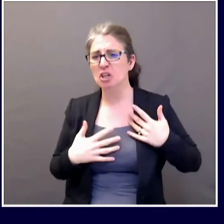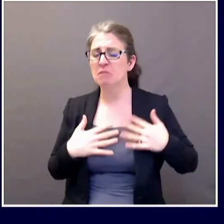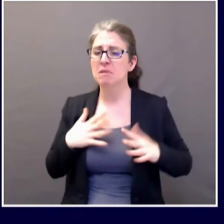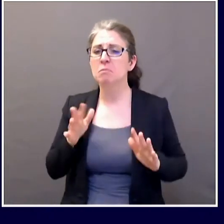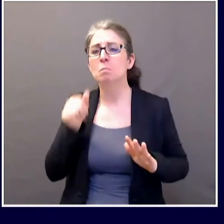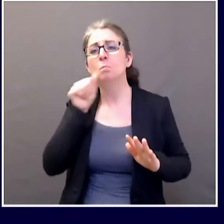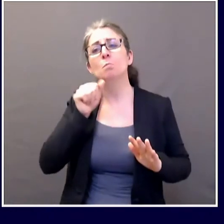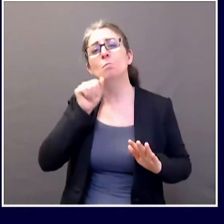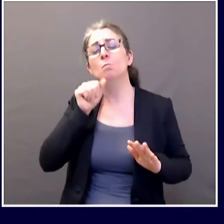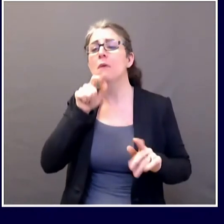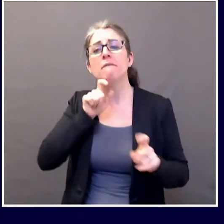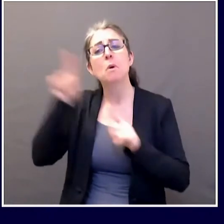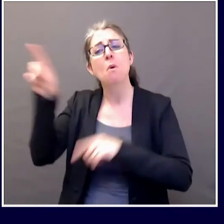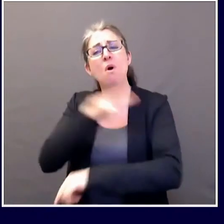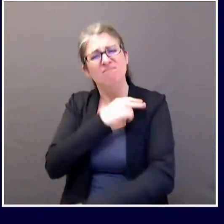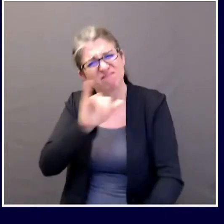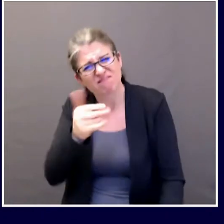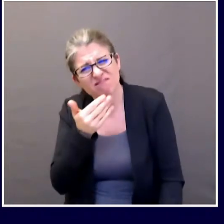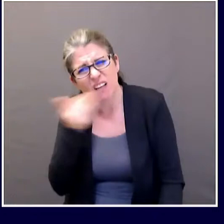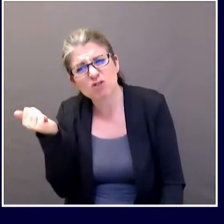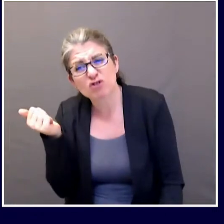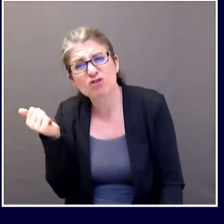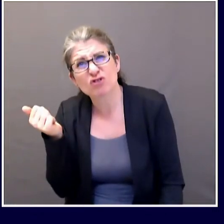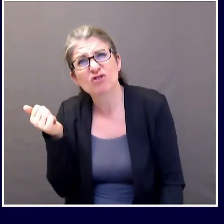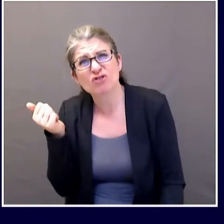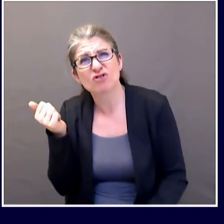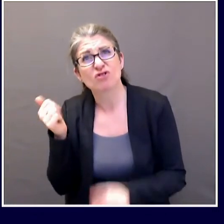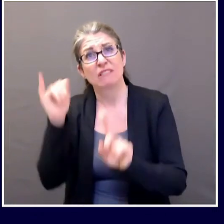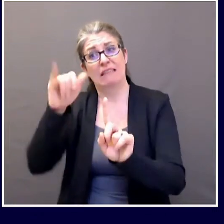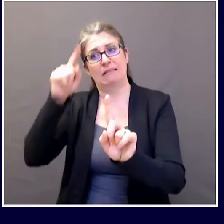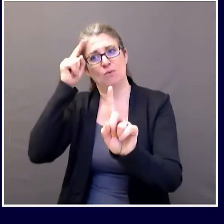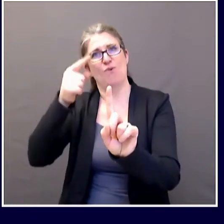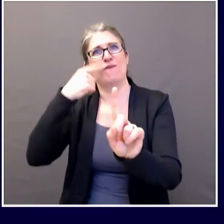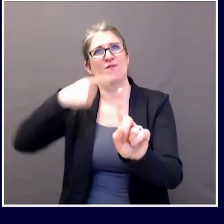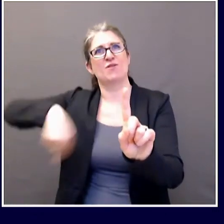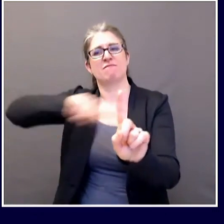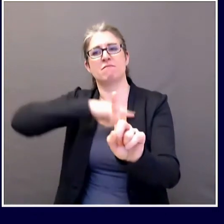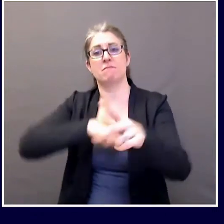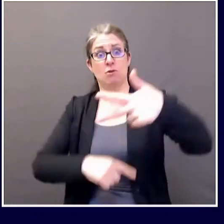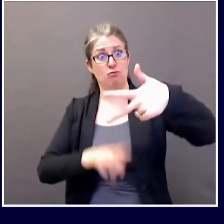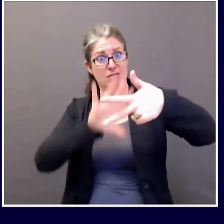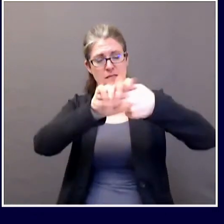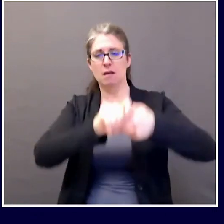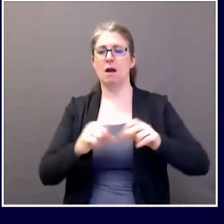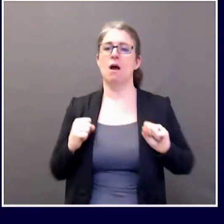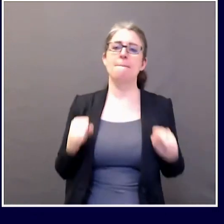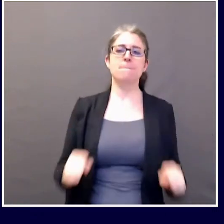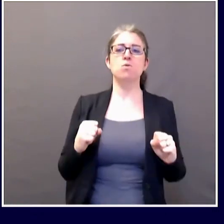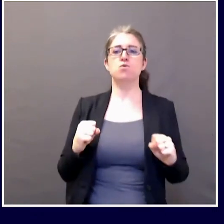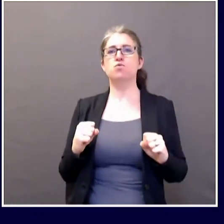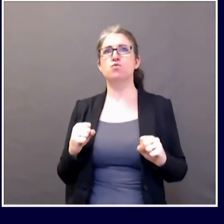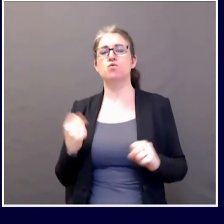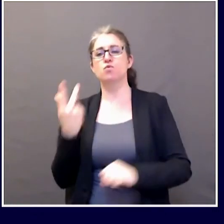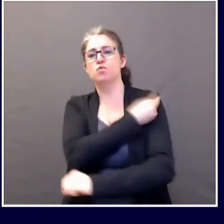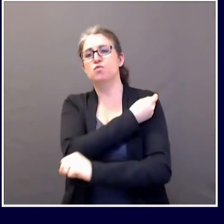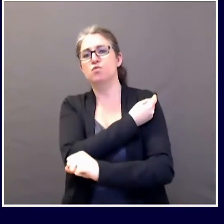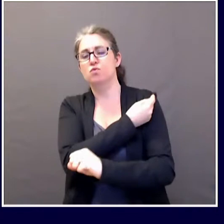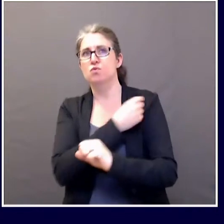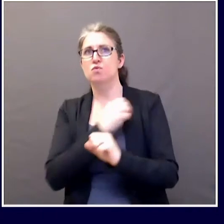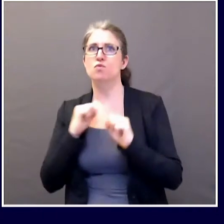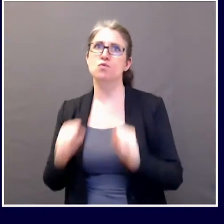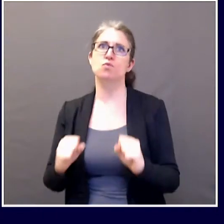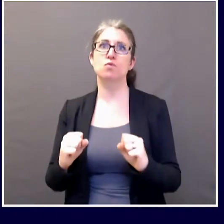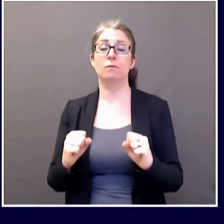up, I wouldn't ask which vaccine you're getting. I would take whichever vaccine is offered to you and not